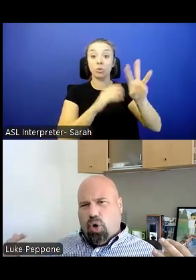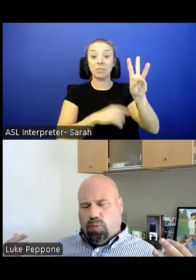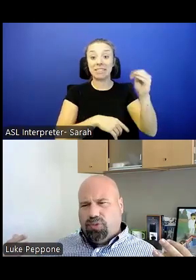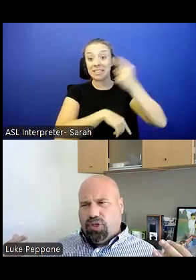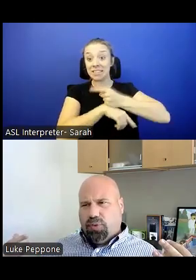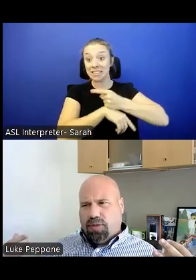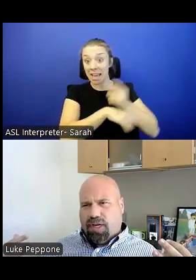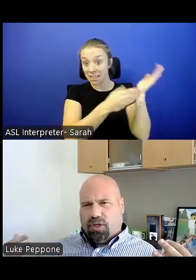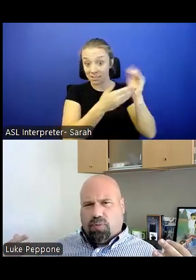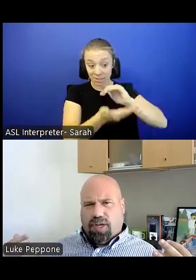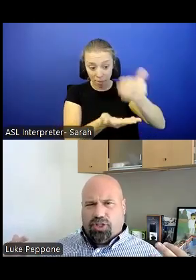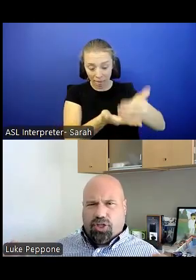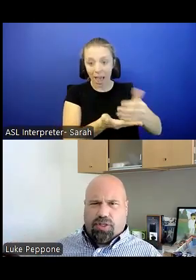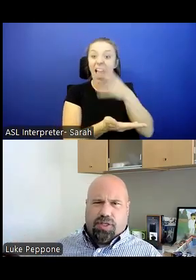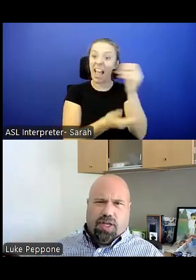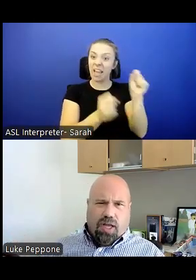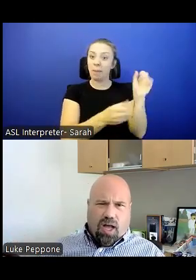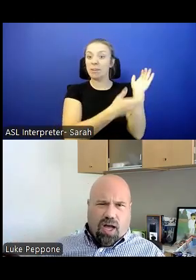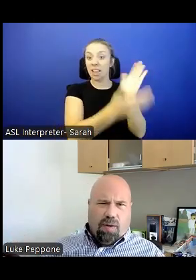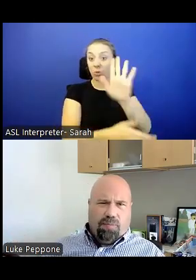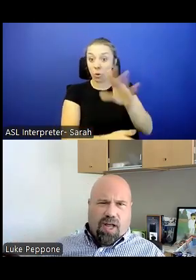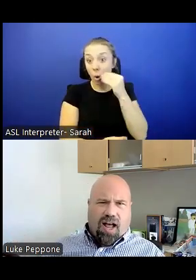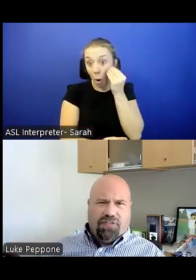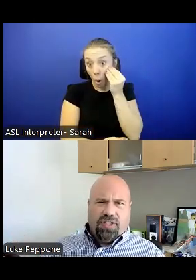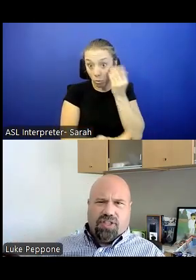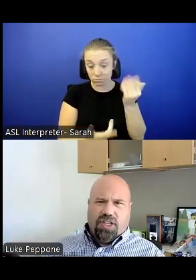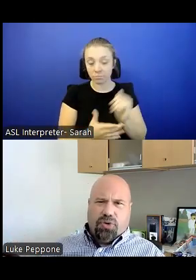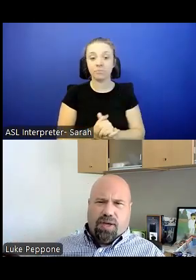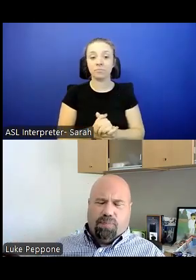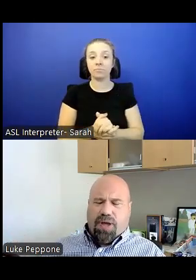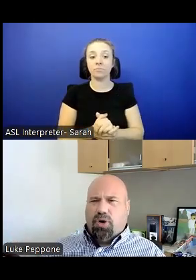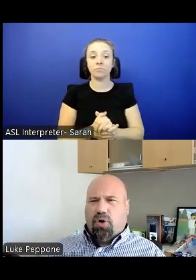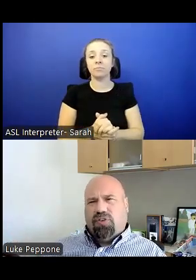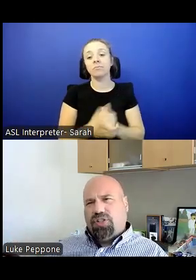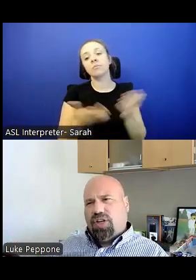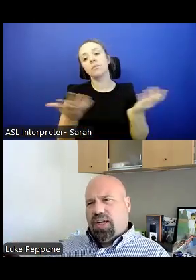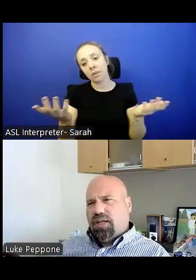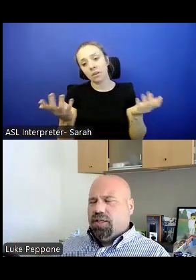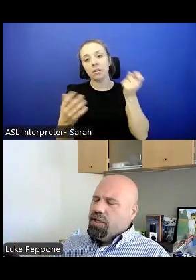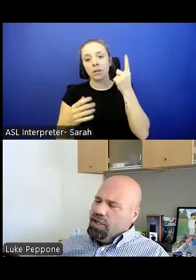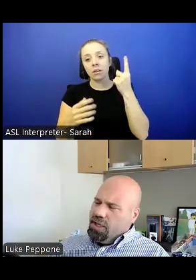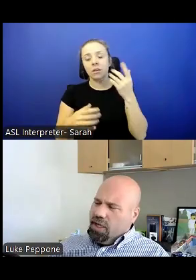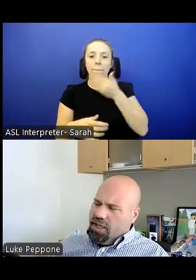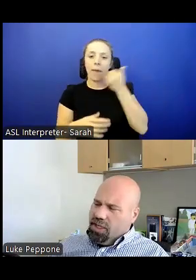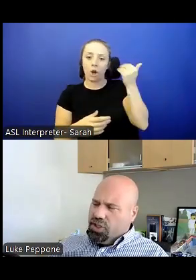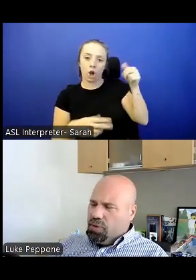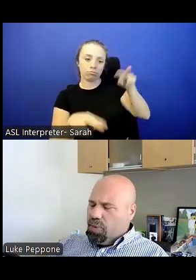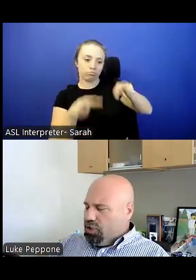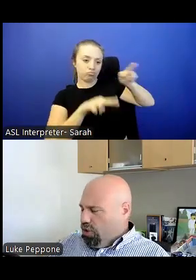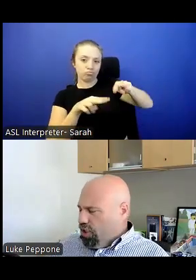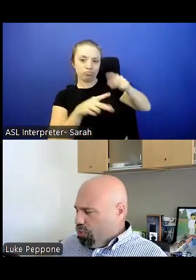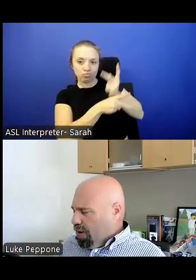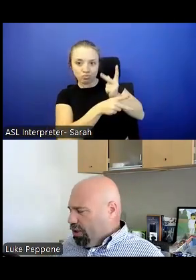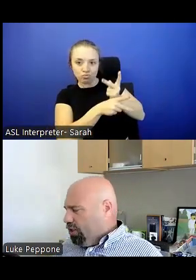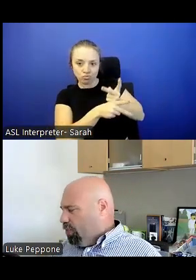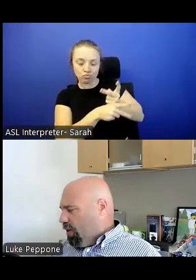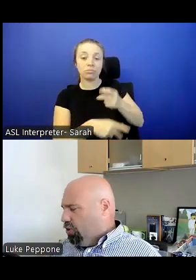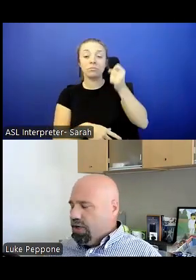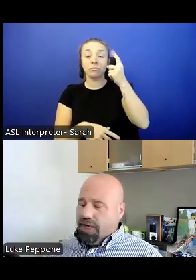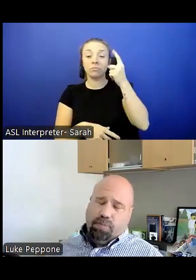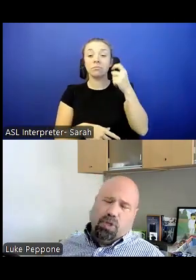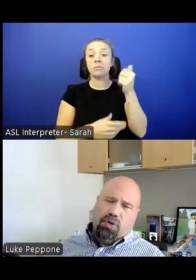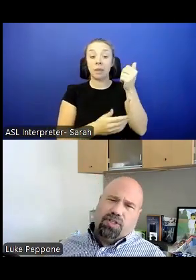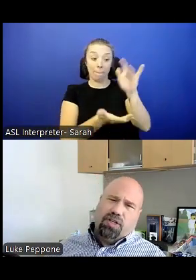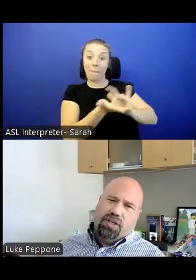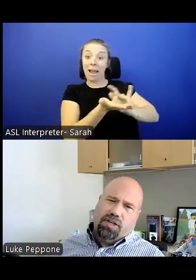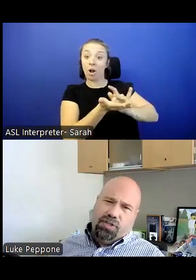your home too as a medical patient. Obviously, you get better oversight. Each medical